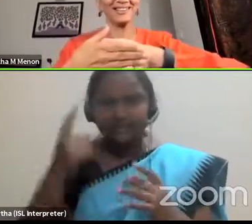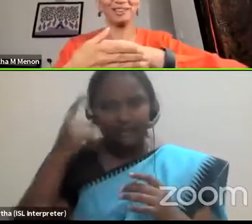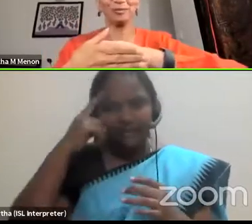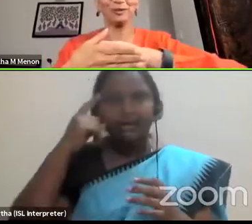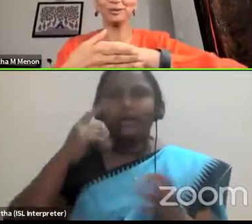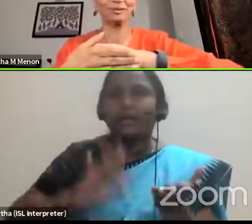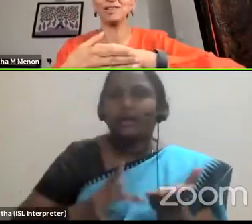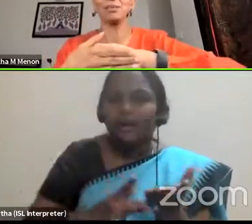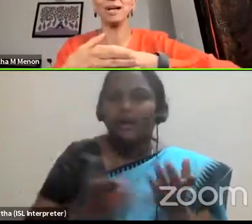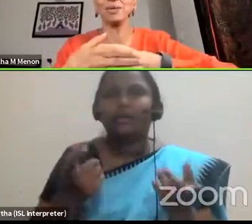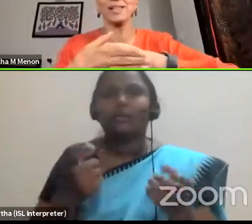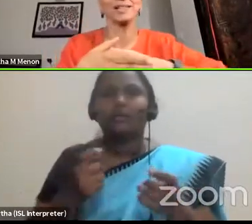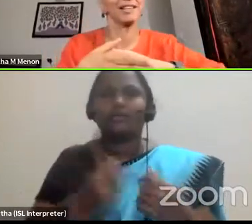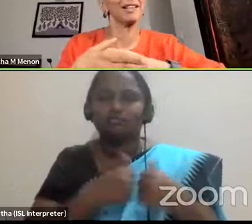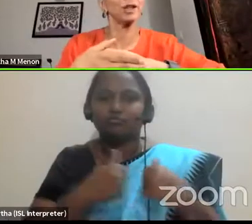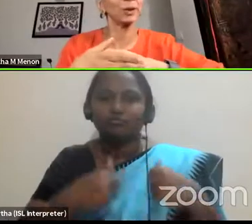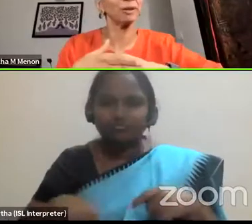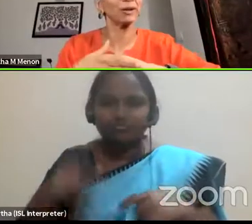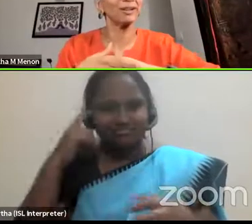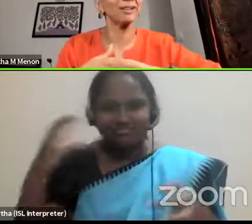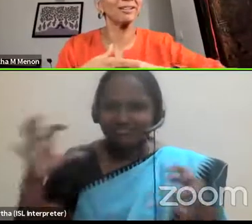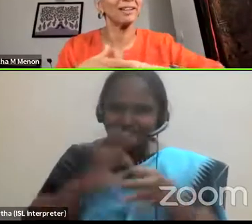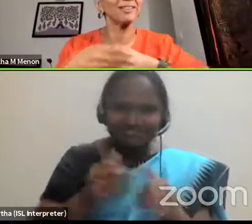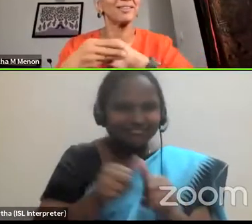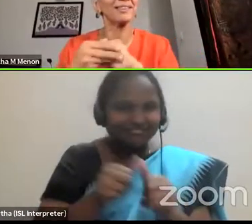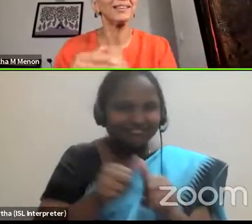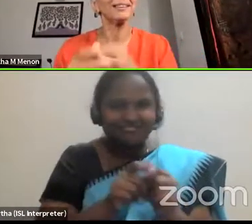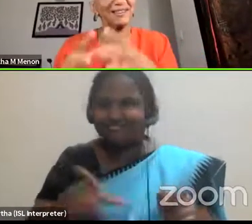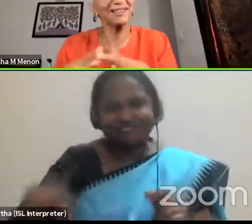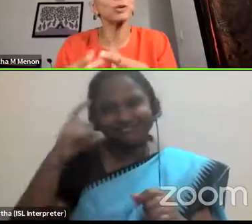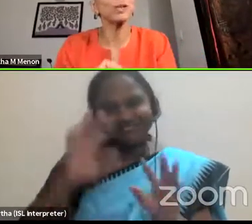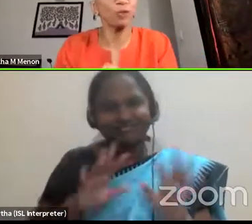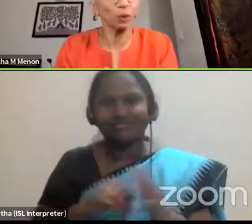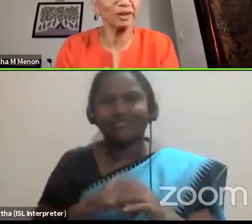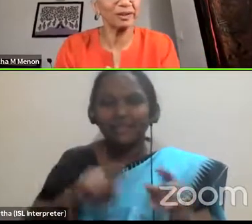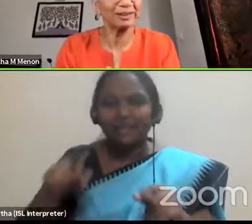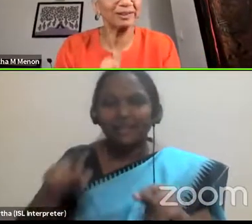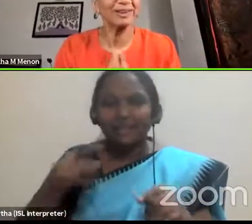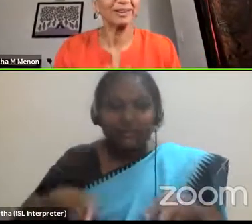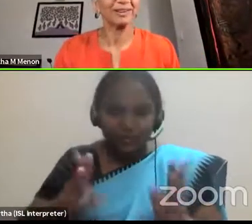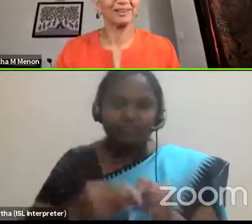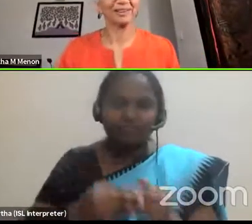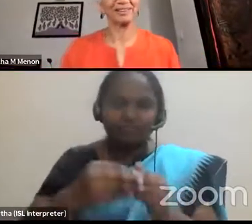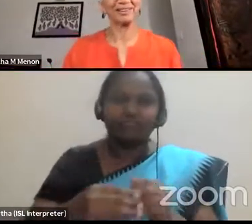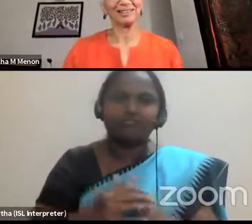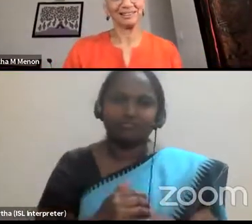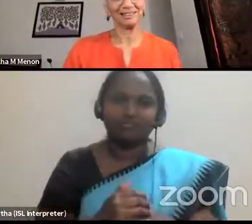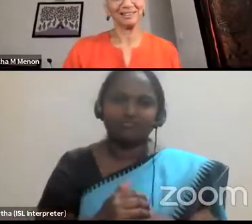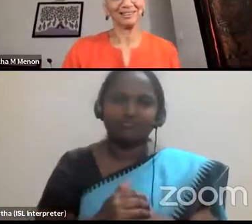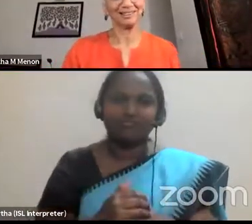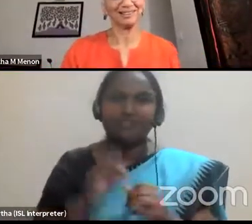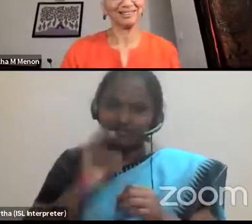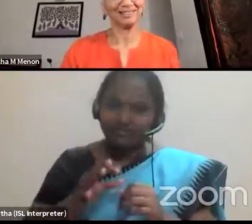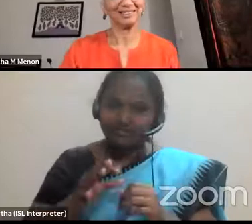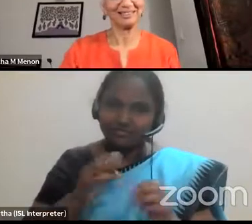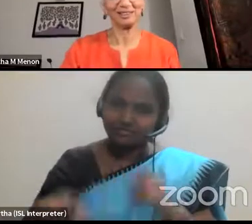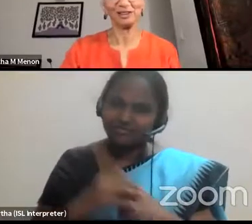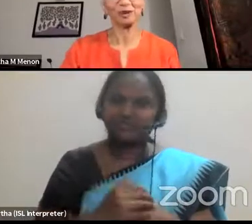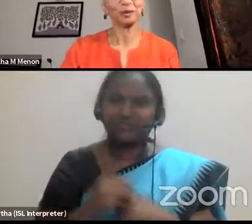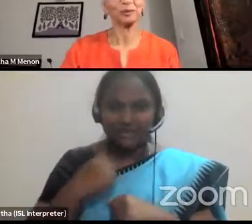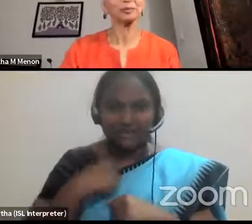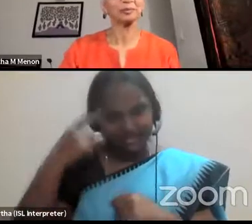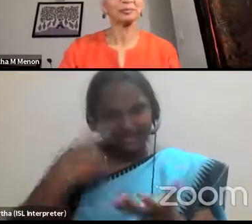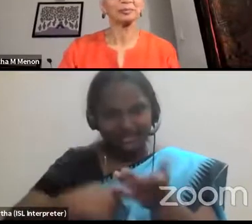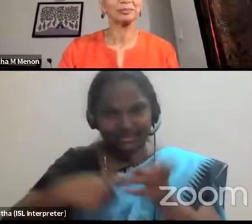arts. Doesn't matter whether it's Accenture or anybody else, and this is the way forward. Absolutely, and I think Rekha,